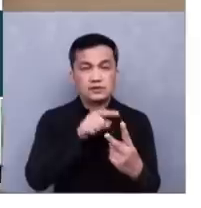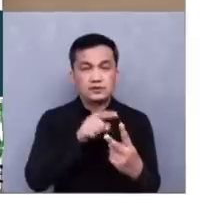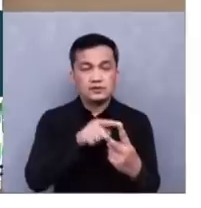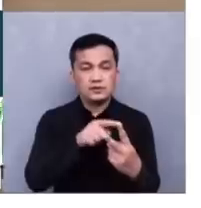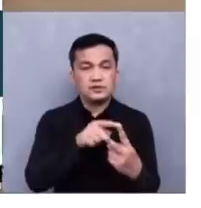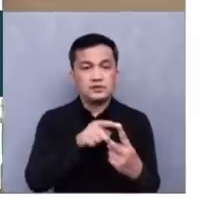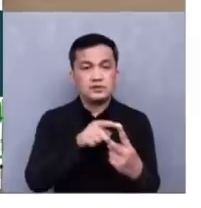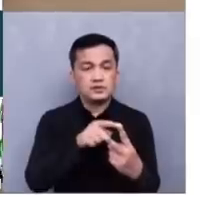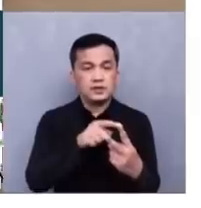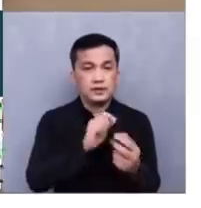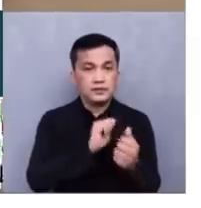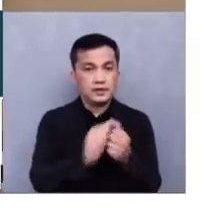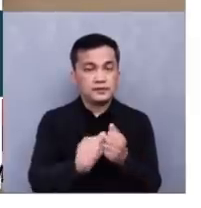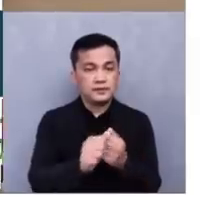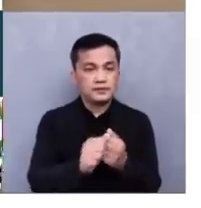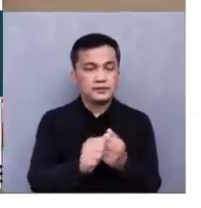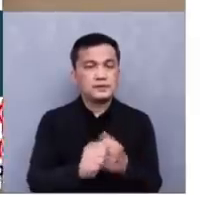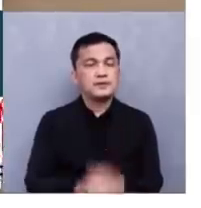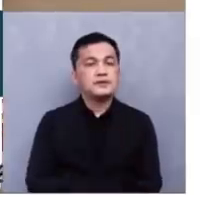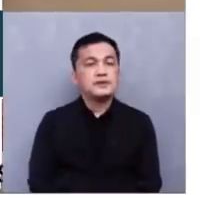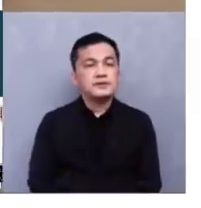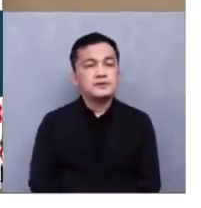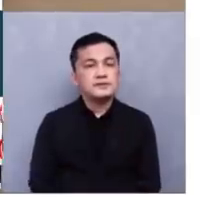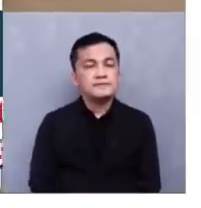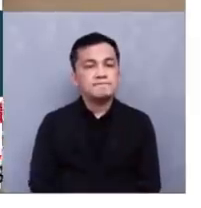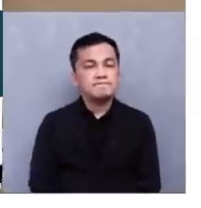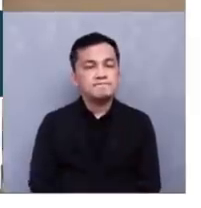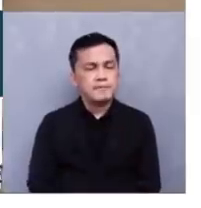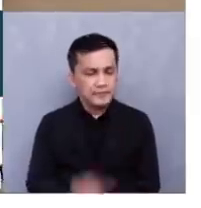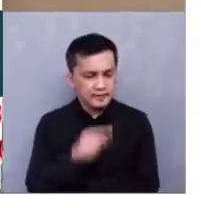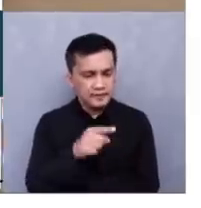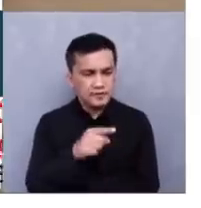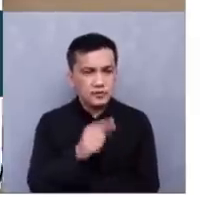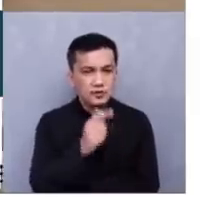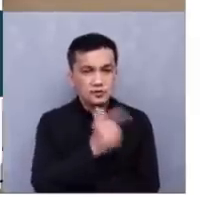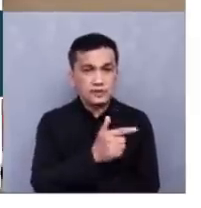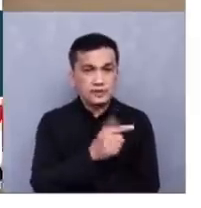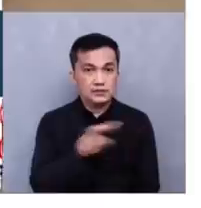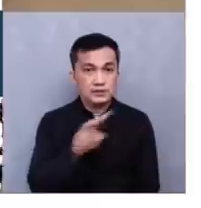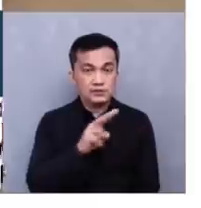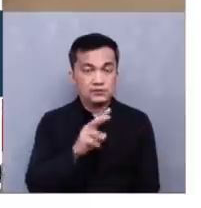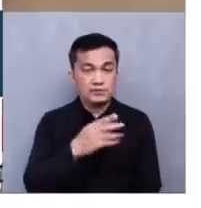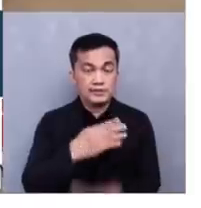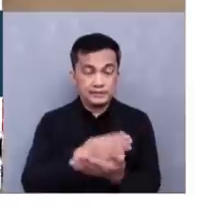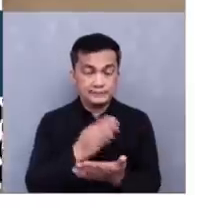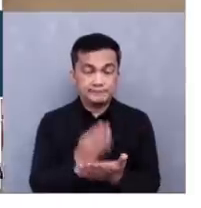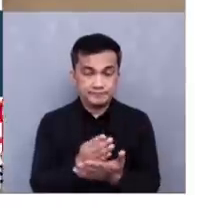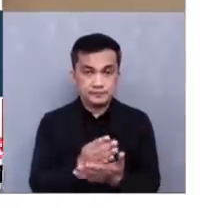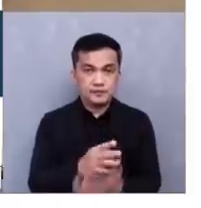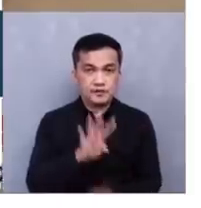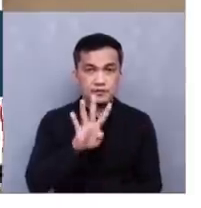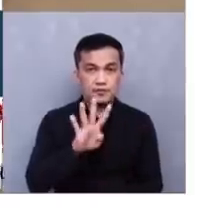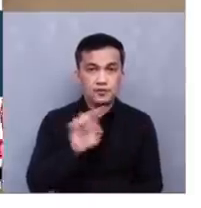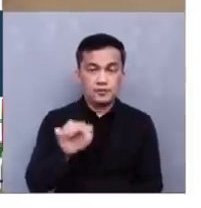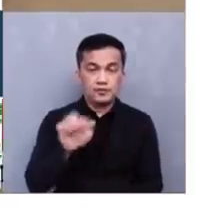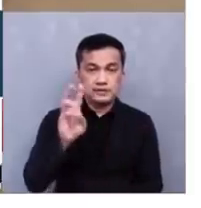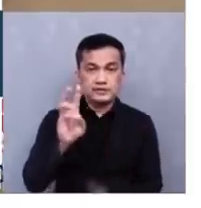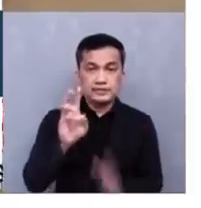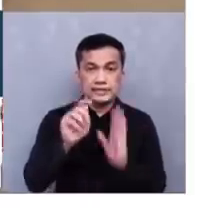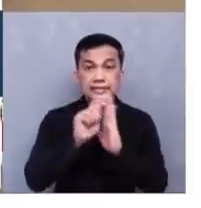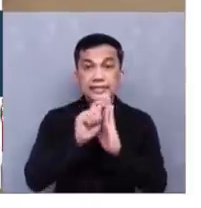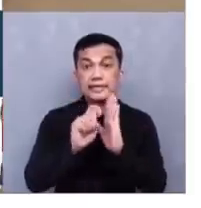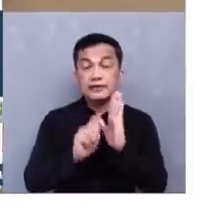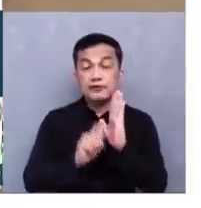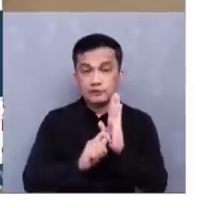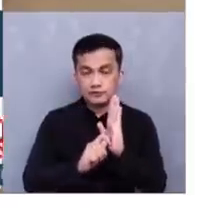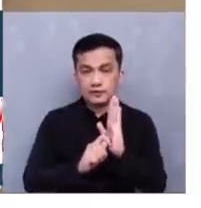to pass on time the 2022 budget. No? It's a 4.6 trillion, and we have to